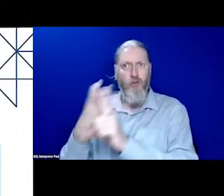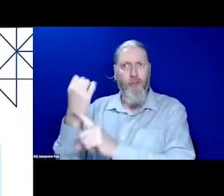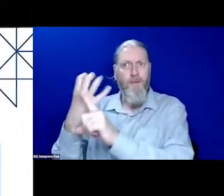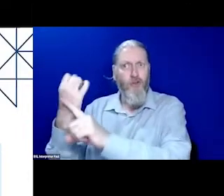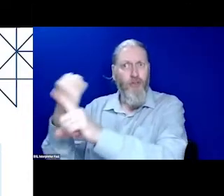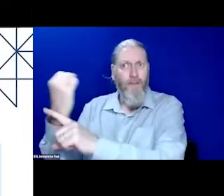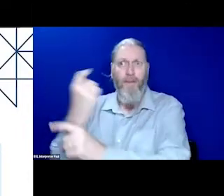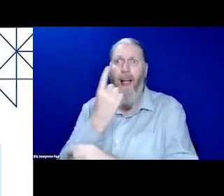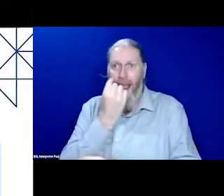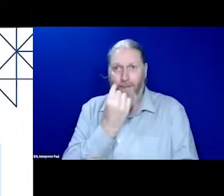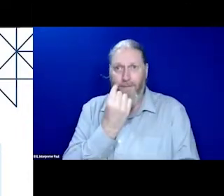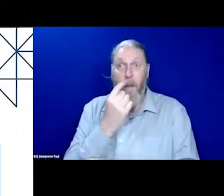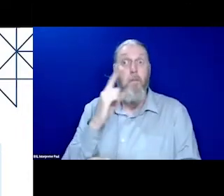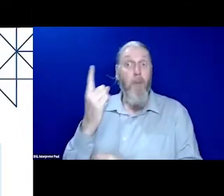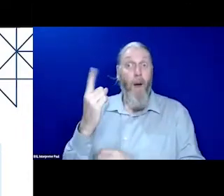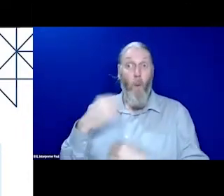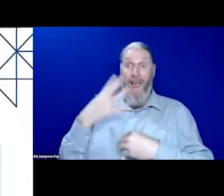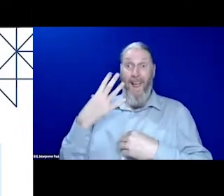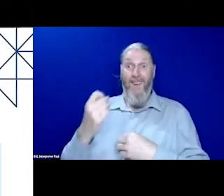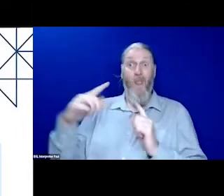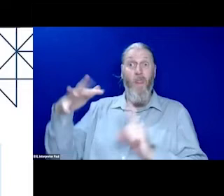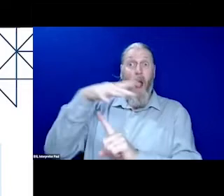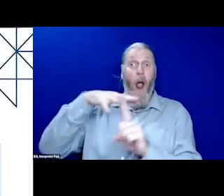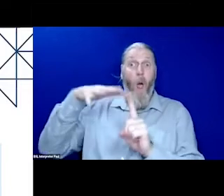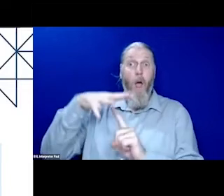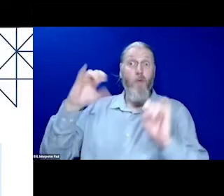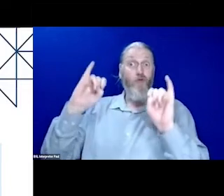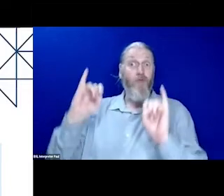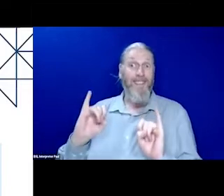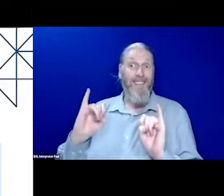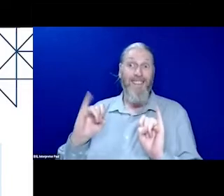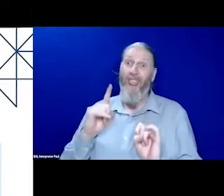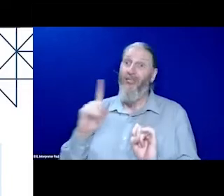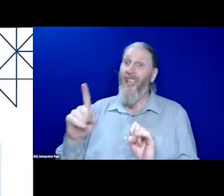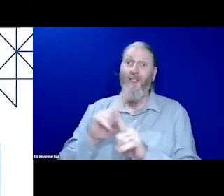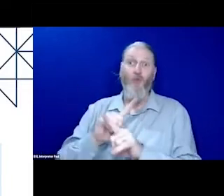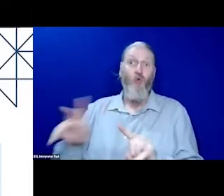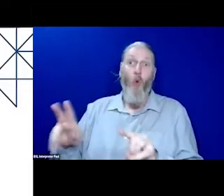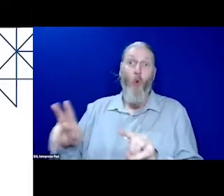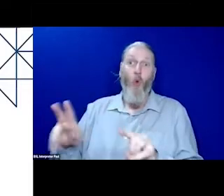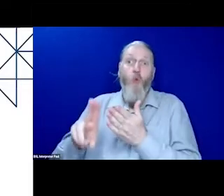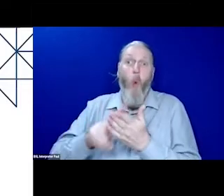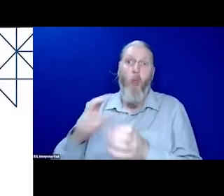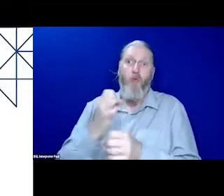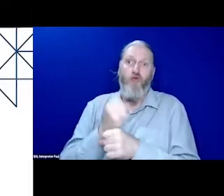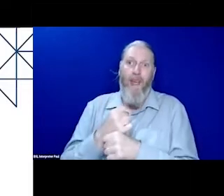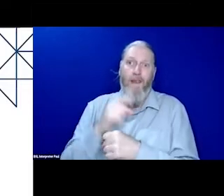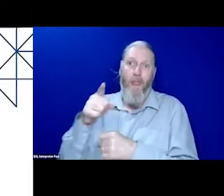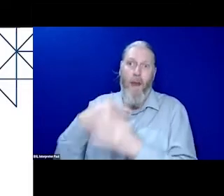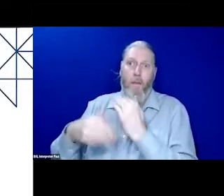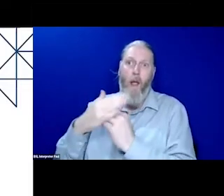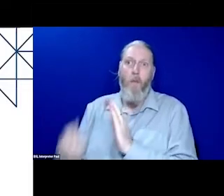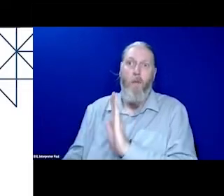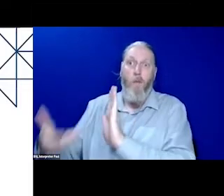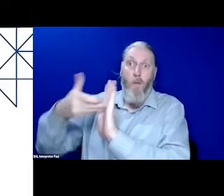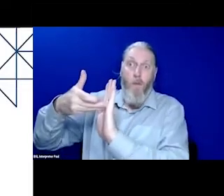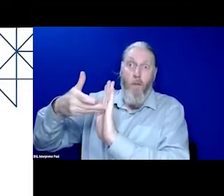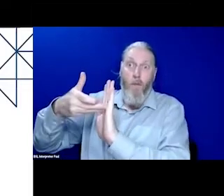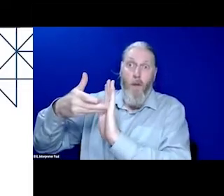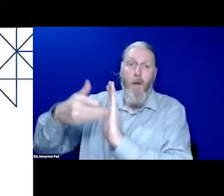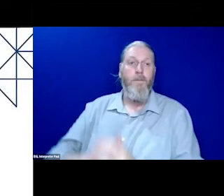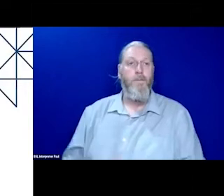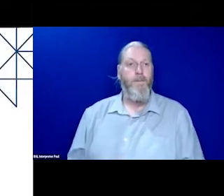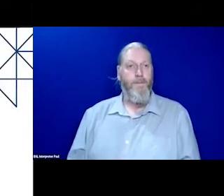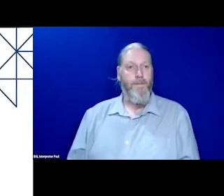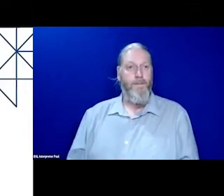a climate crisis is also not a normal stress. If we go to the next slide, what global